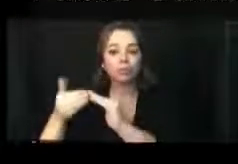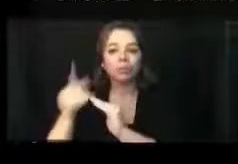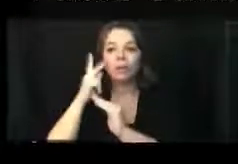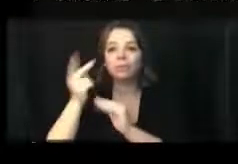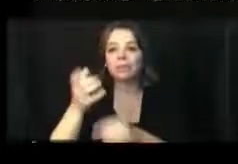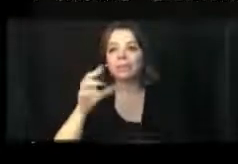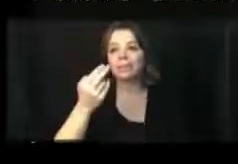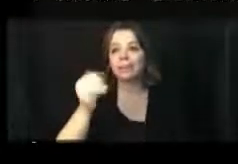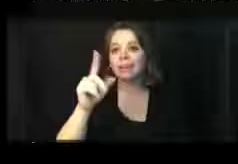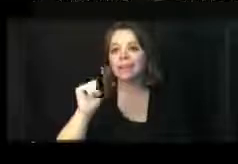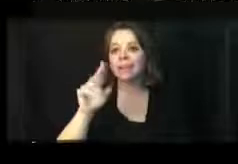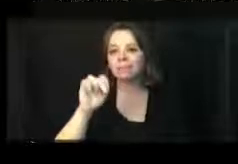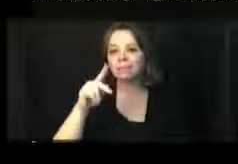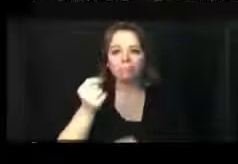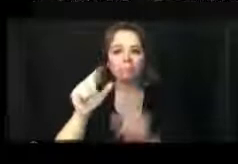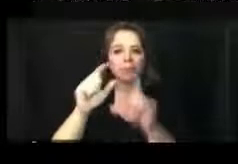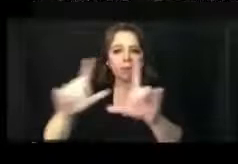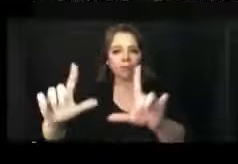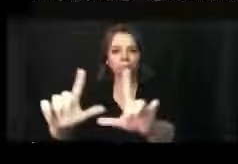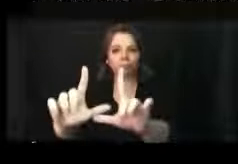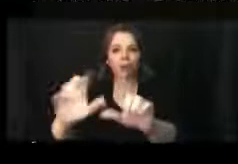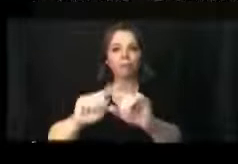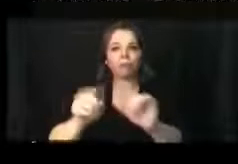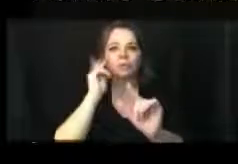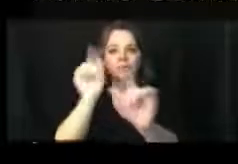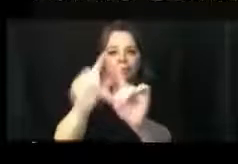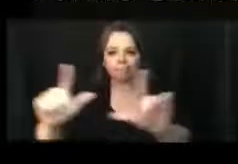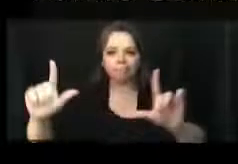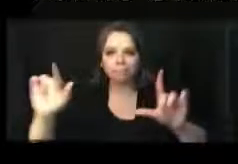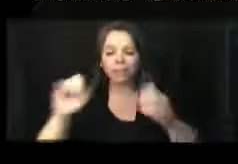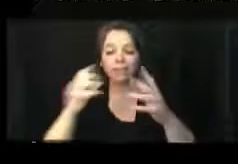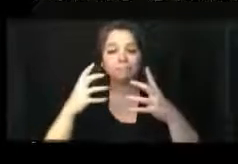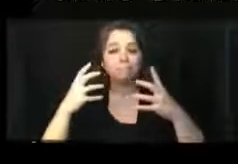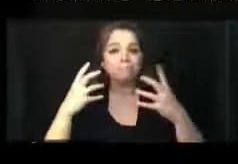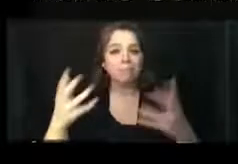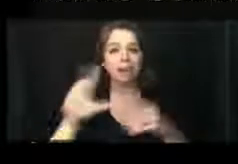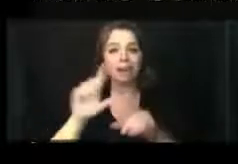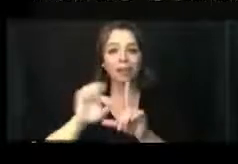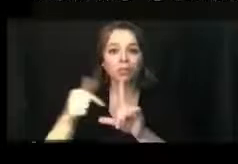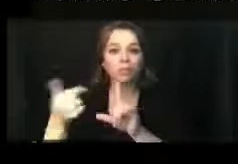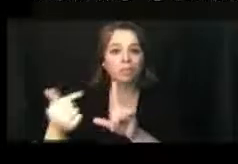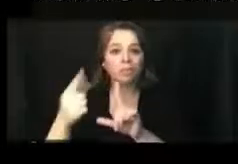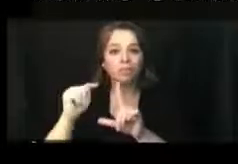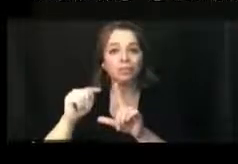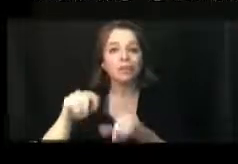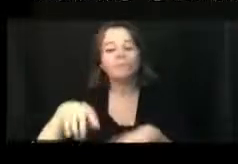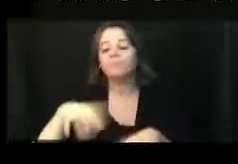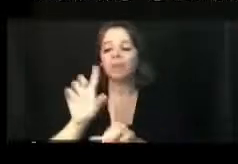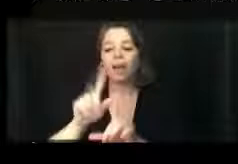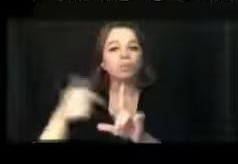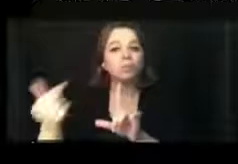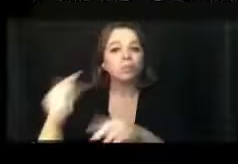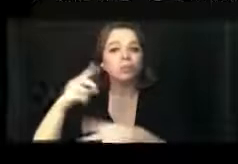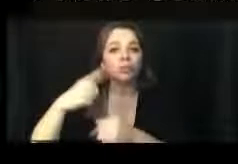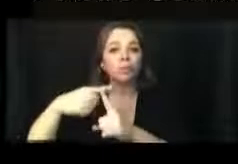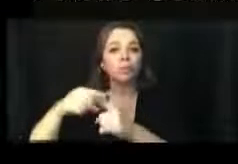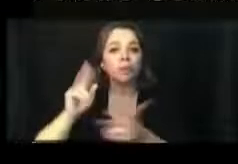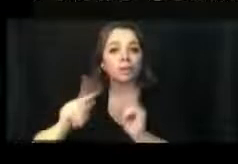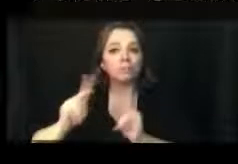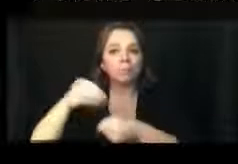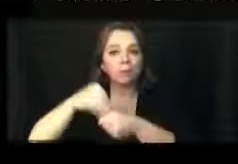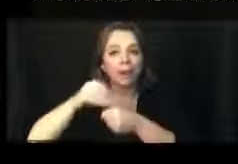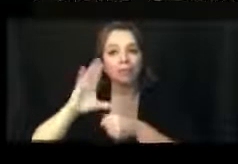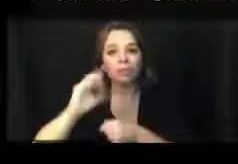little bit zoomed out, but it shows the heavy concentration of LGBTQ plus folks in this Coachella Valley that extends outwards into the